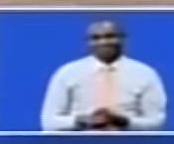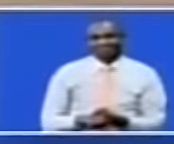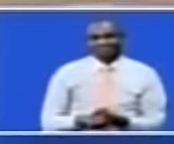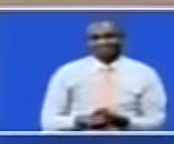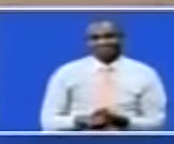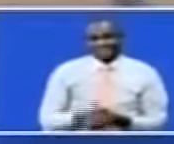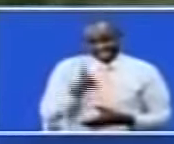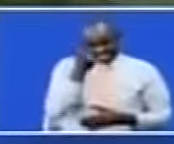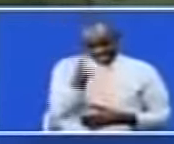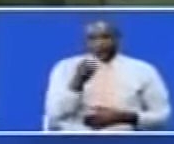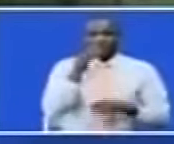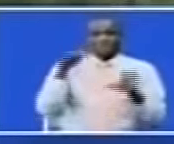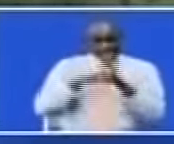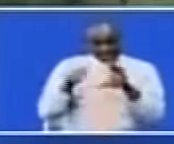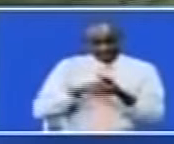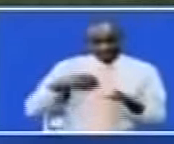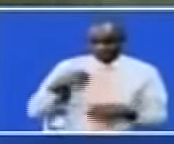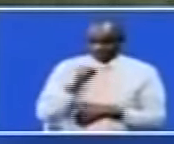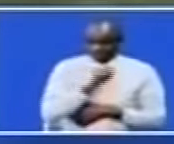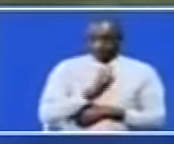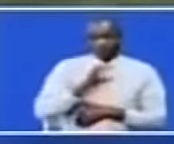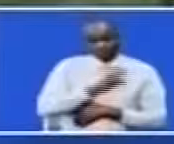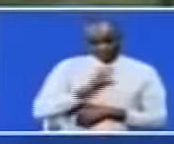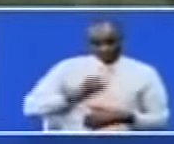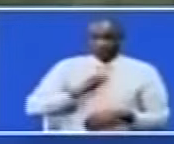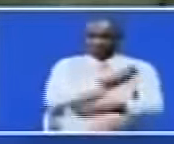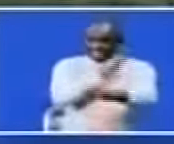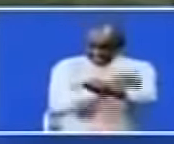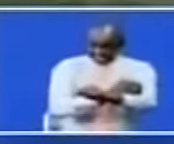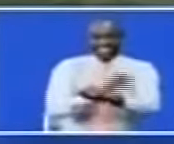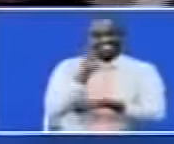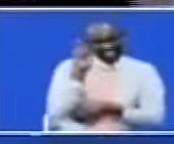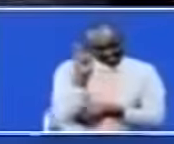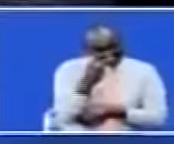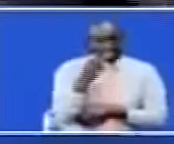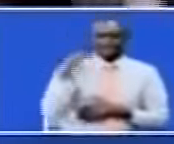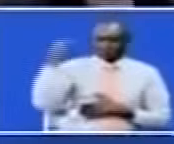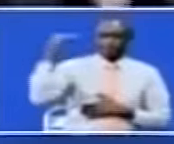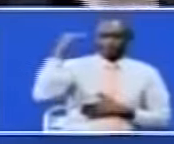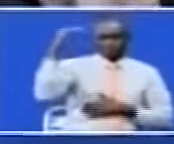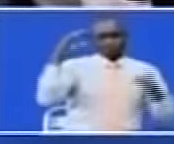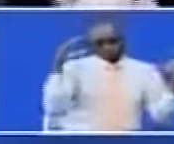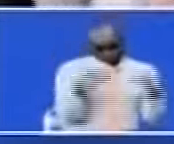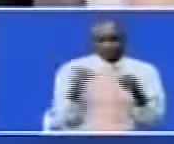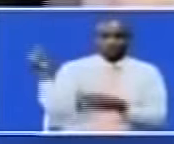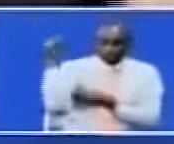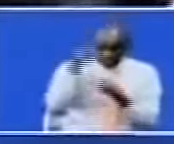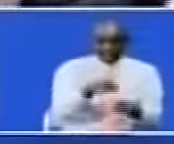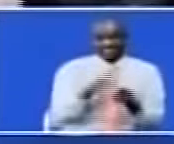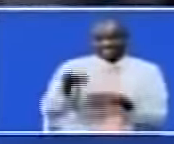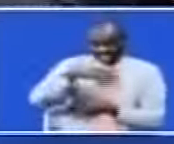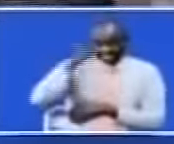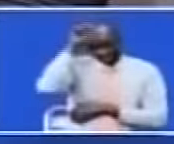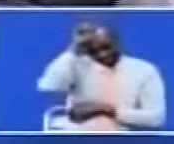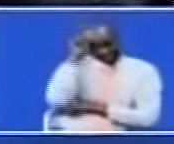This visit by 4 members of the Senate Committee on Energy is the second high-profile delegation to tour Thange Village